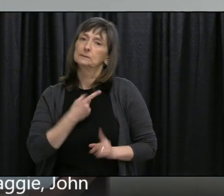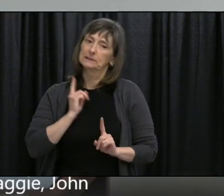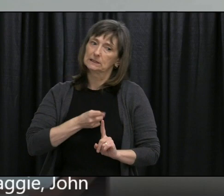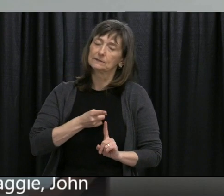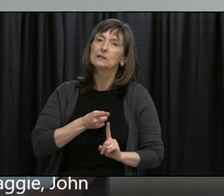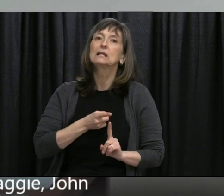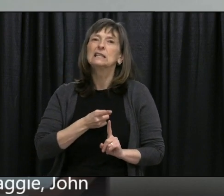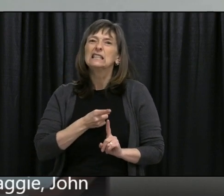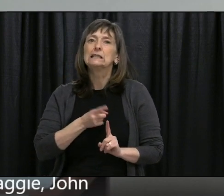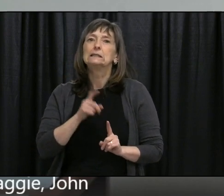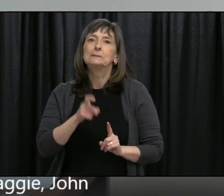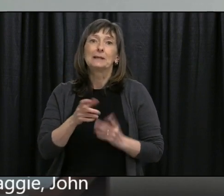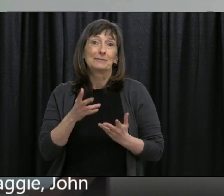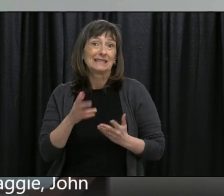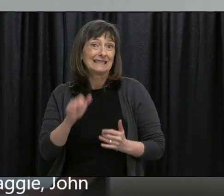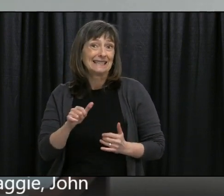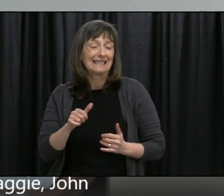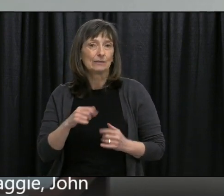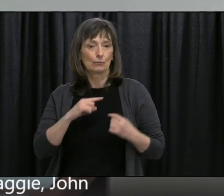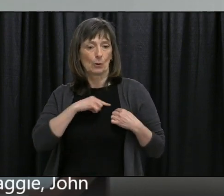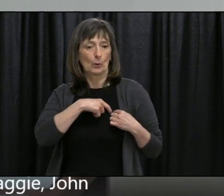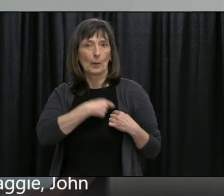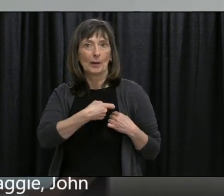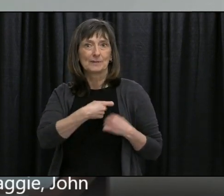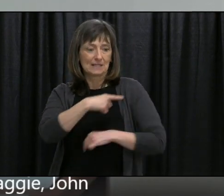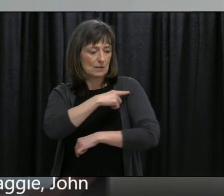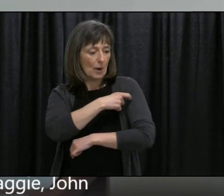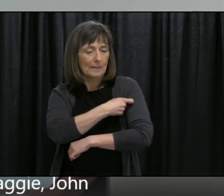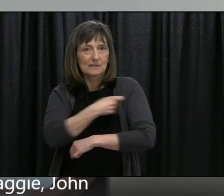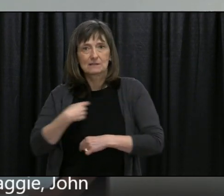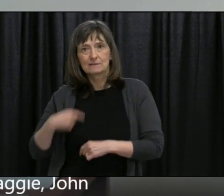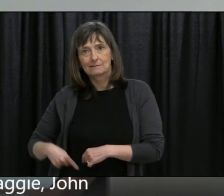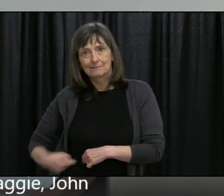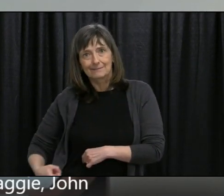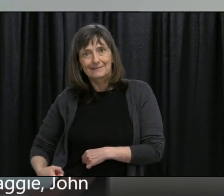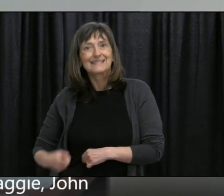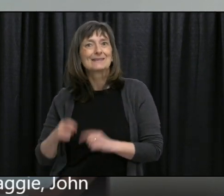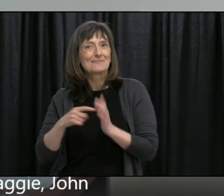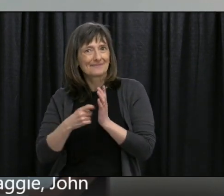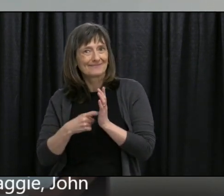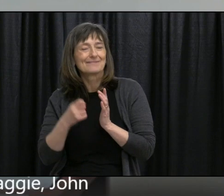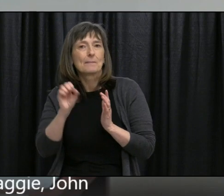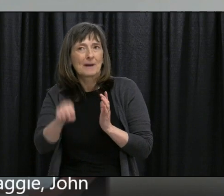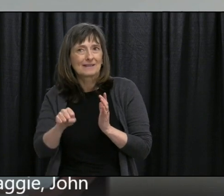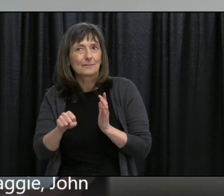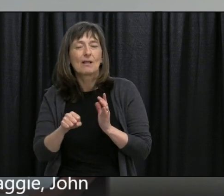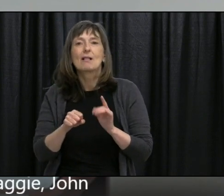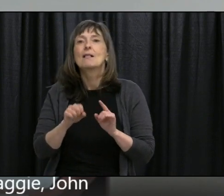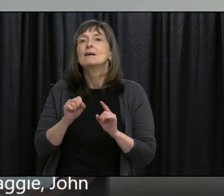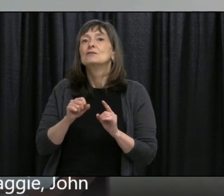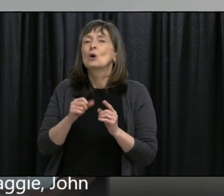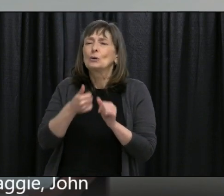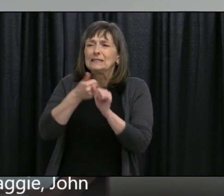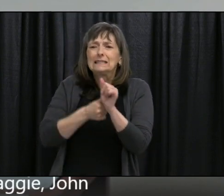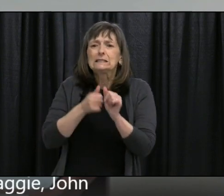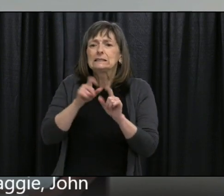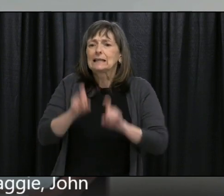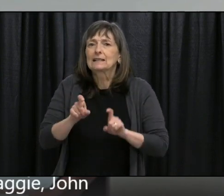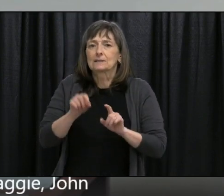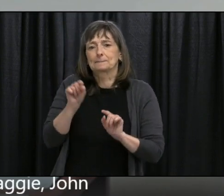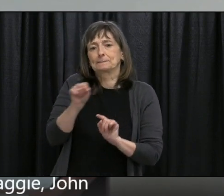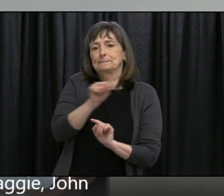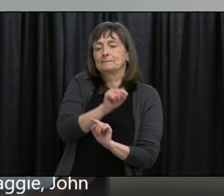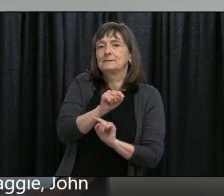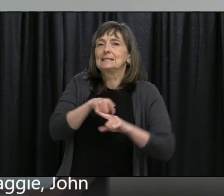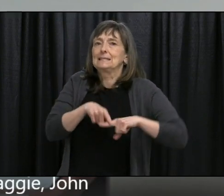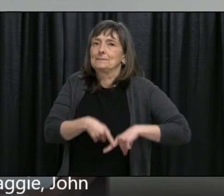things like needle localized biopsies, those will all start. And each procedure or each test